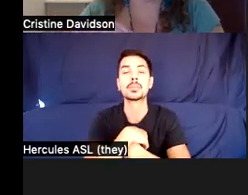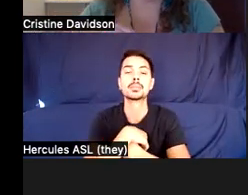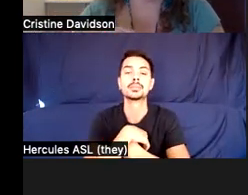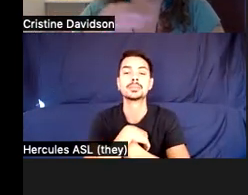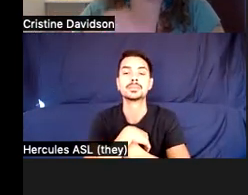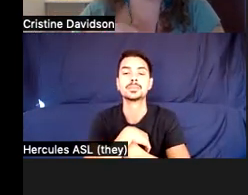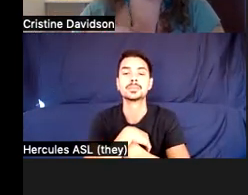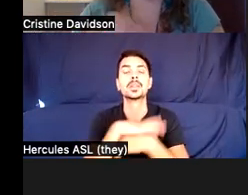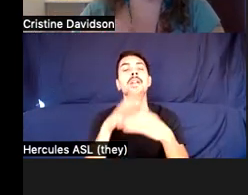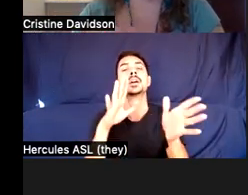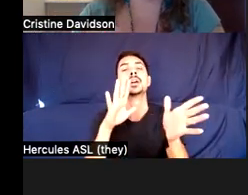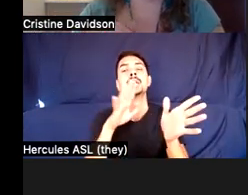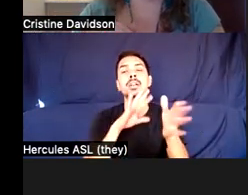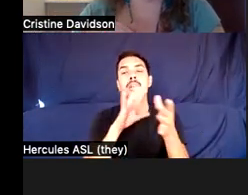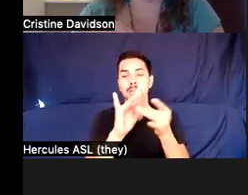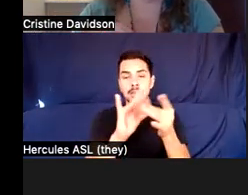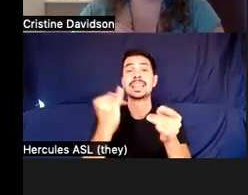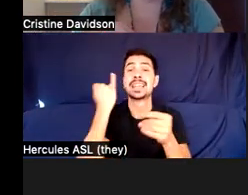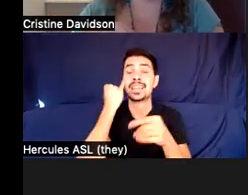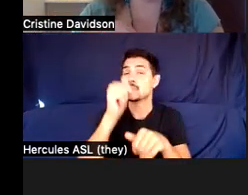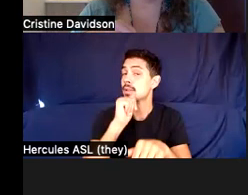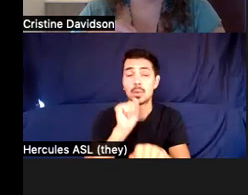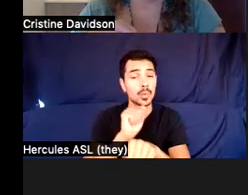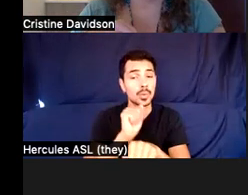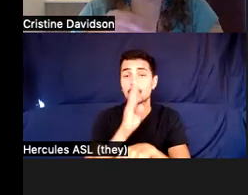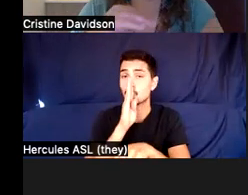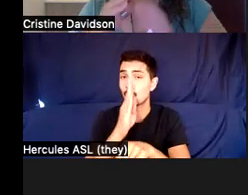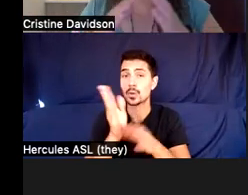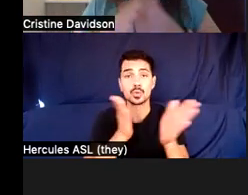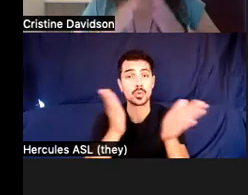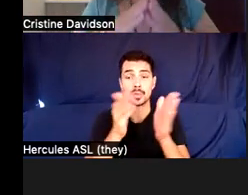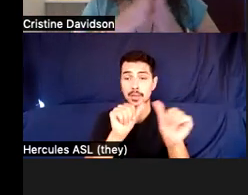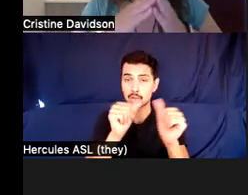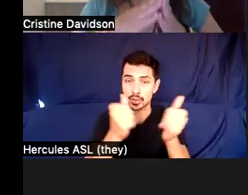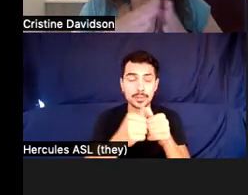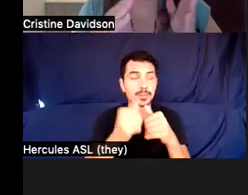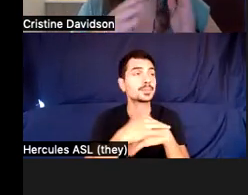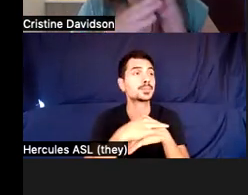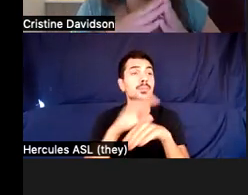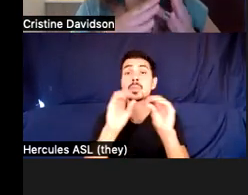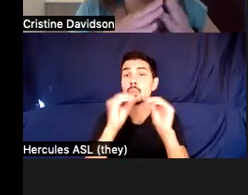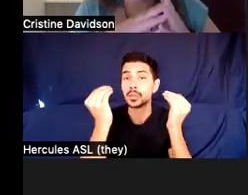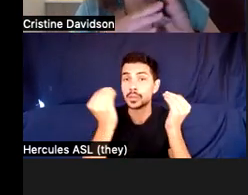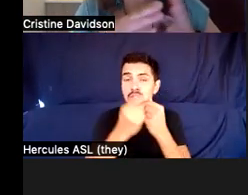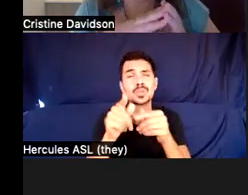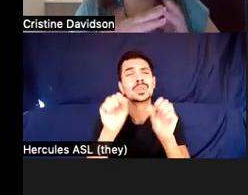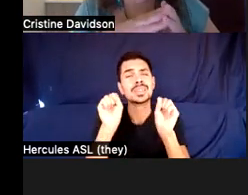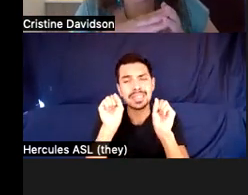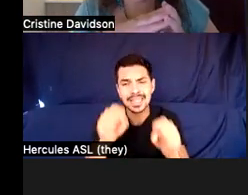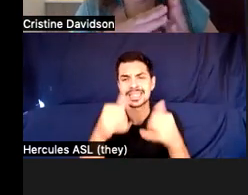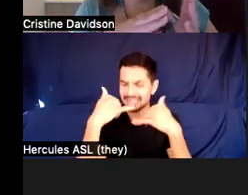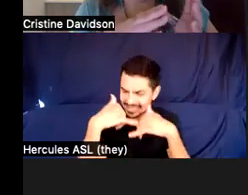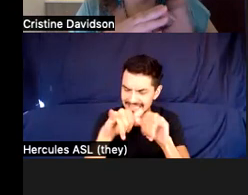not working in a direct service agency or organization, you can still do good advocacy, stellar